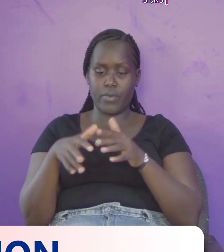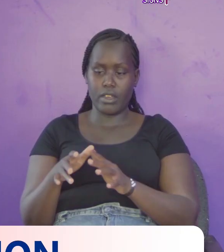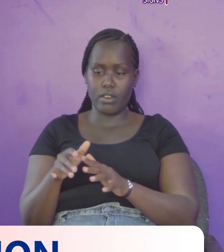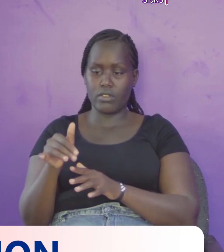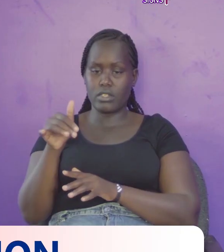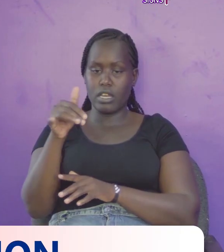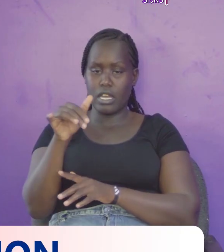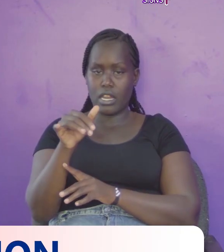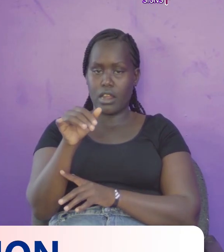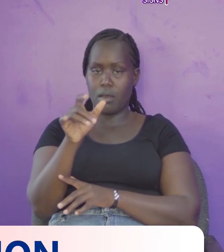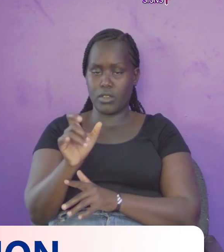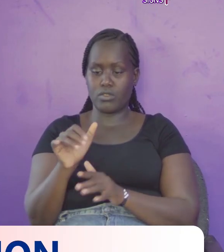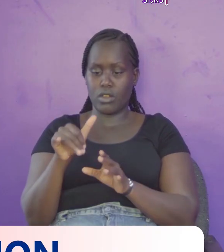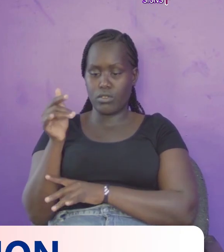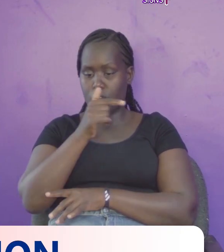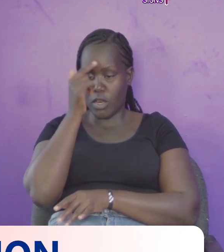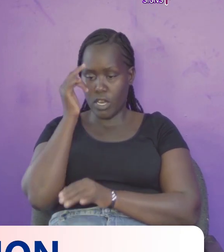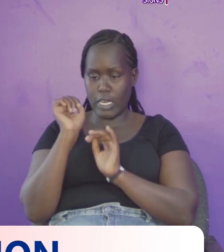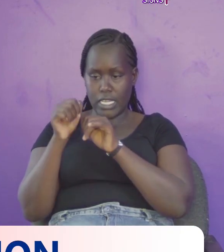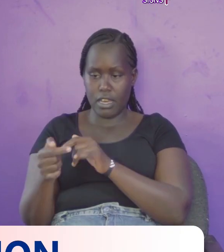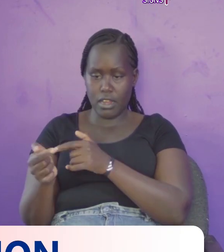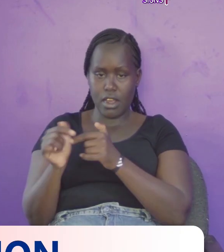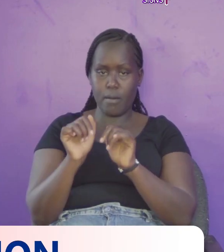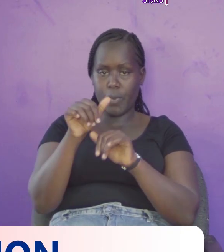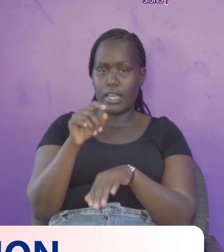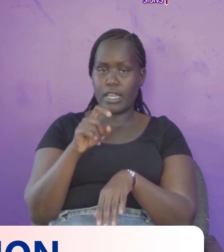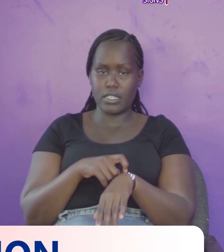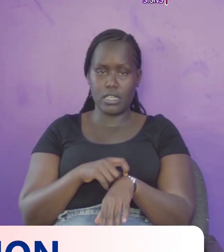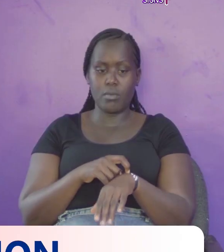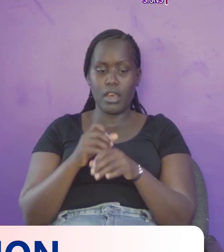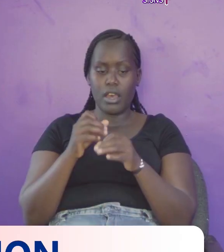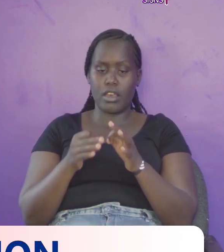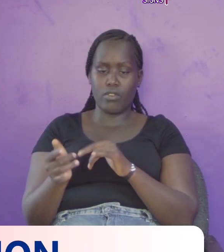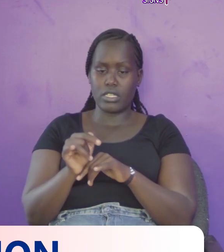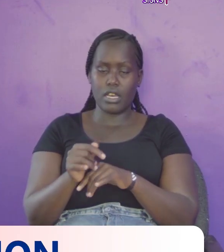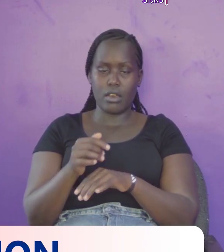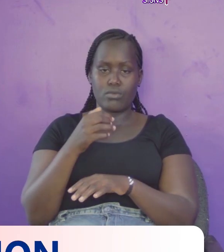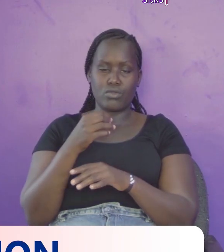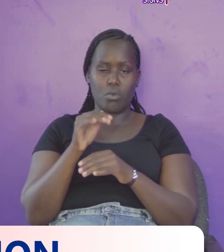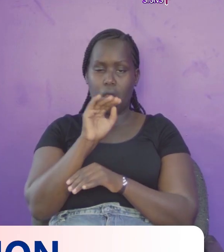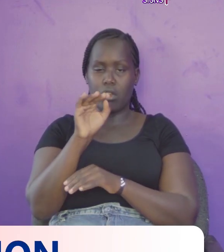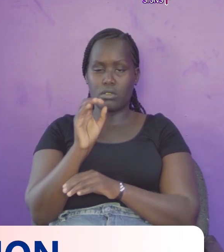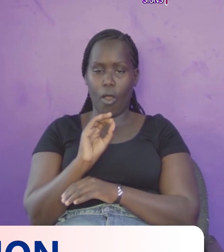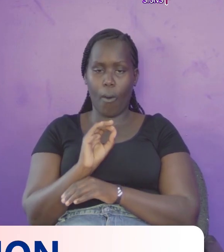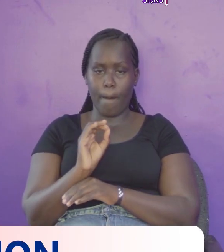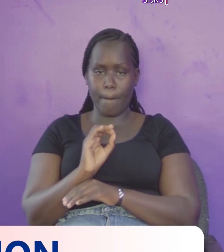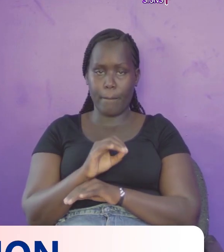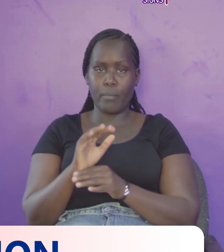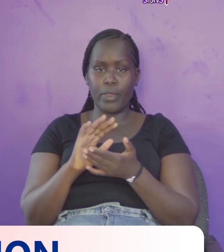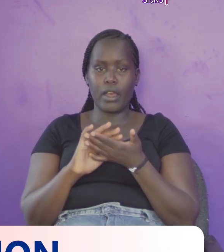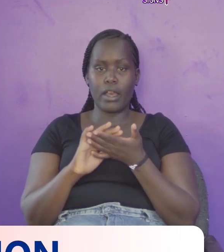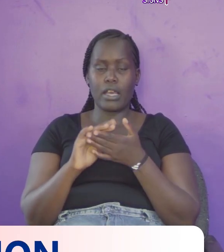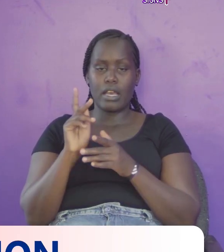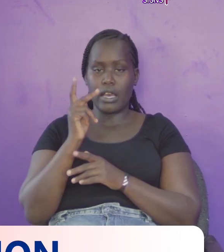anybody out because it can come anytime, and when it comes, it never knocks. Kibaki became part of us for a while.